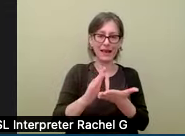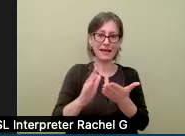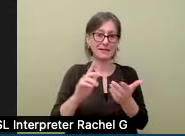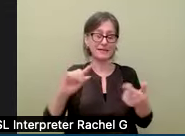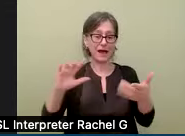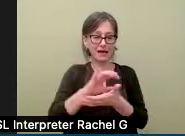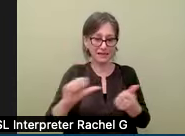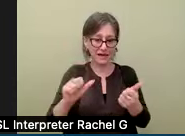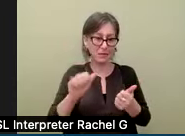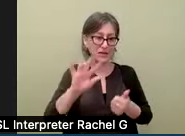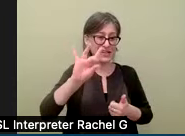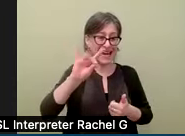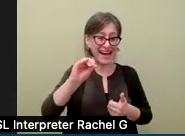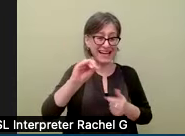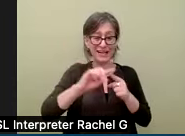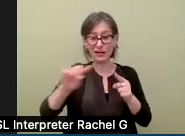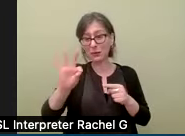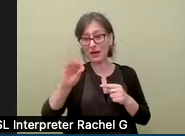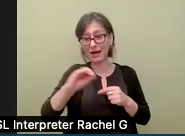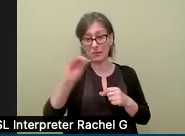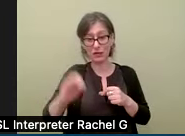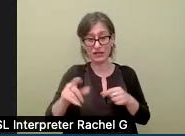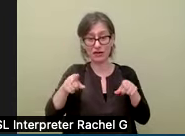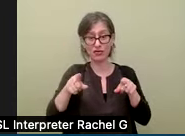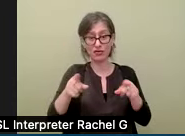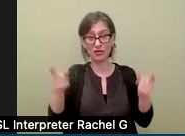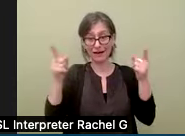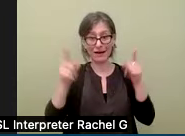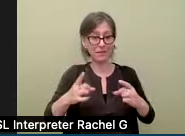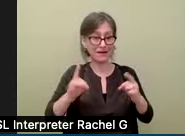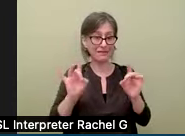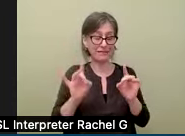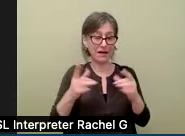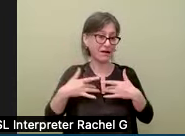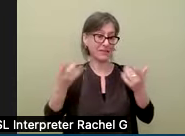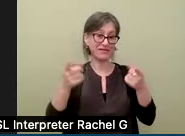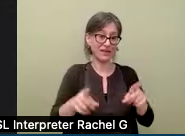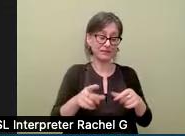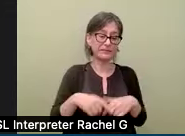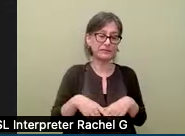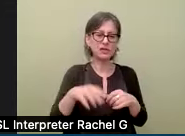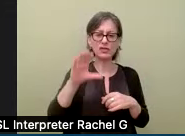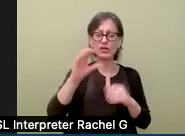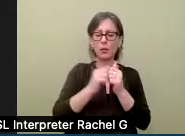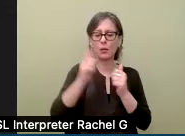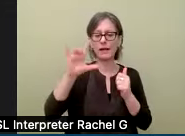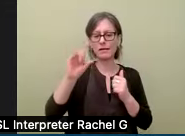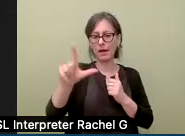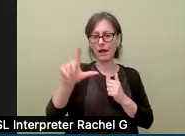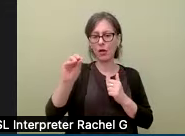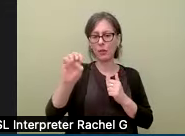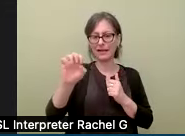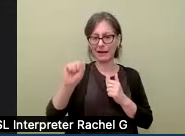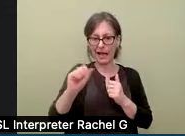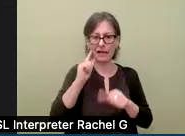90% during future large tsunami events. So with Cal OES and our other partners, we have provided a number of new tools